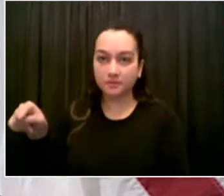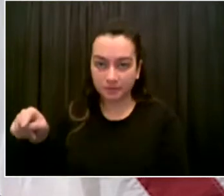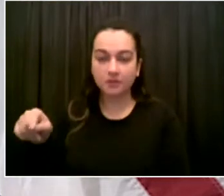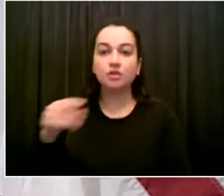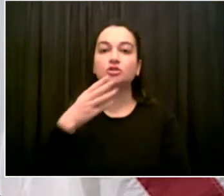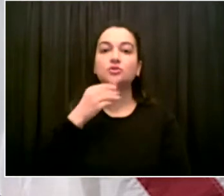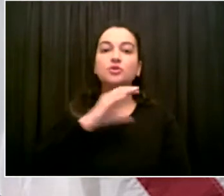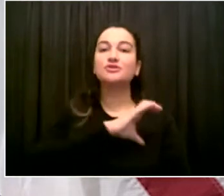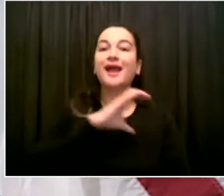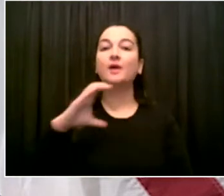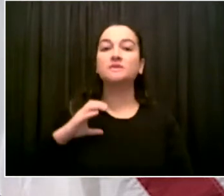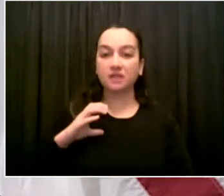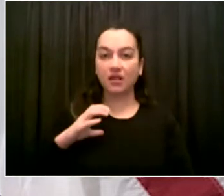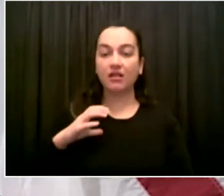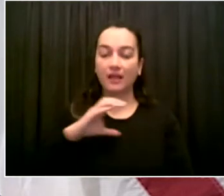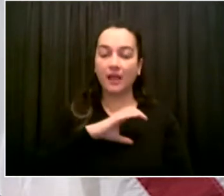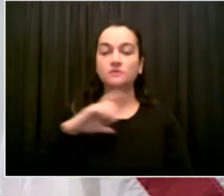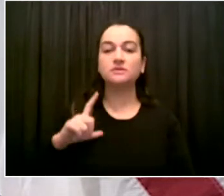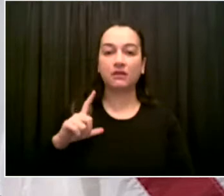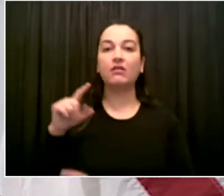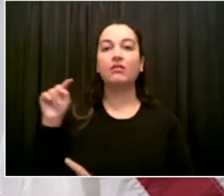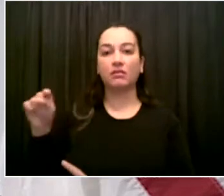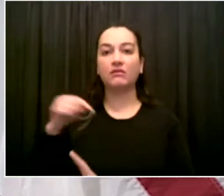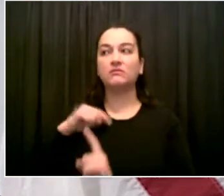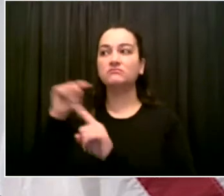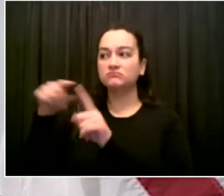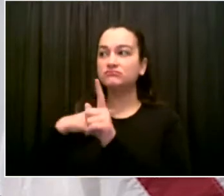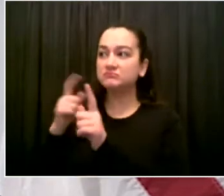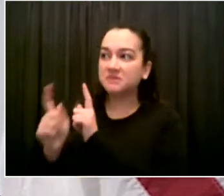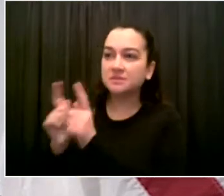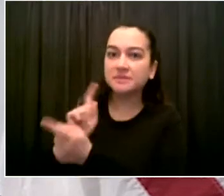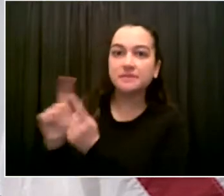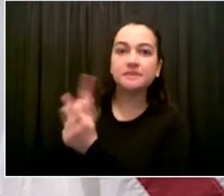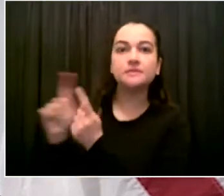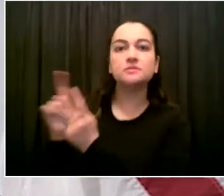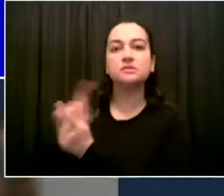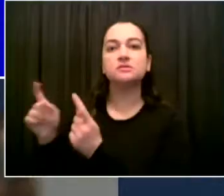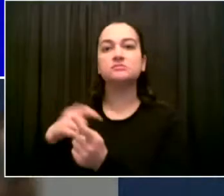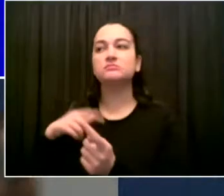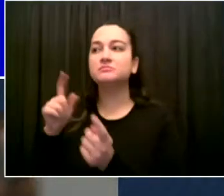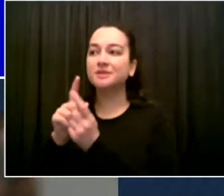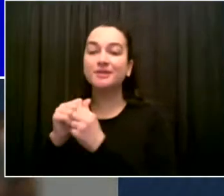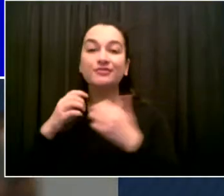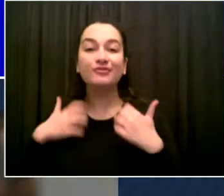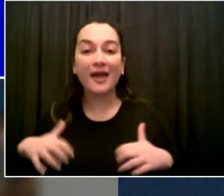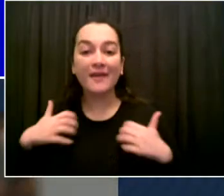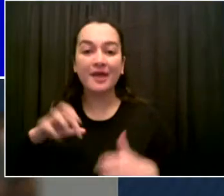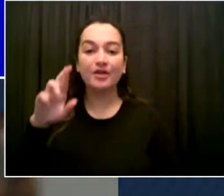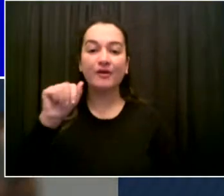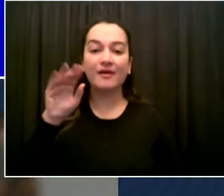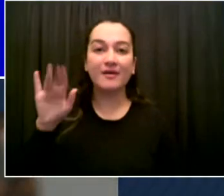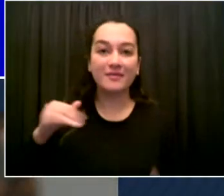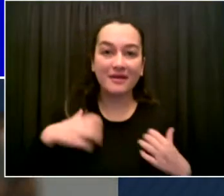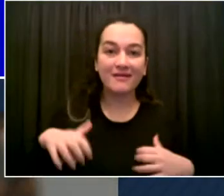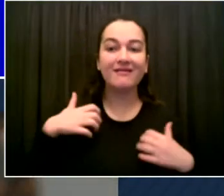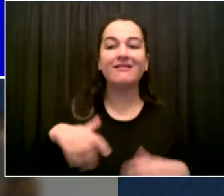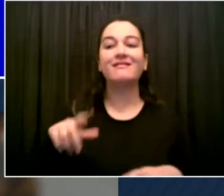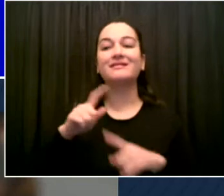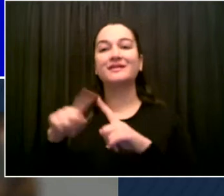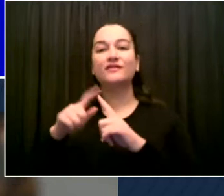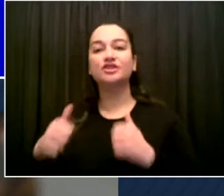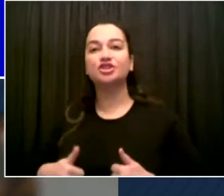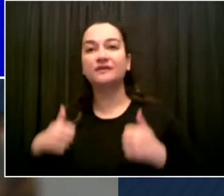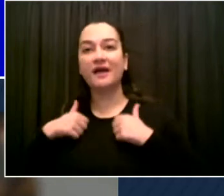had a conversation that just deeply moved me. 95-year-old woman, Sarah Teichman, born in